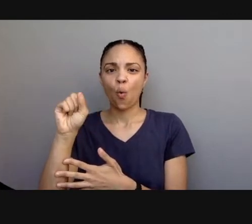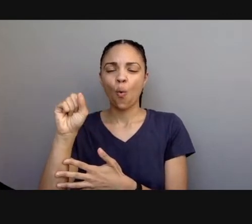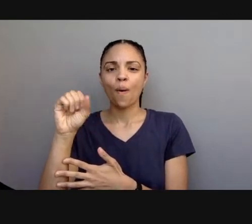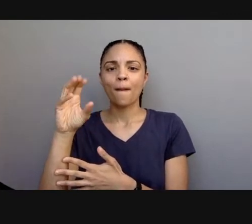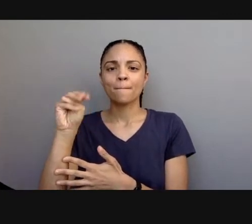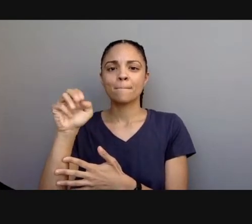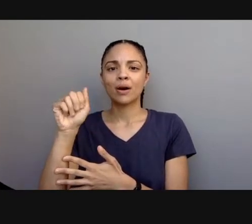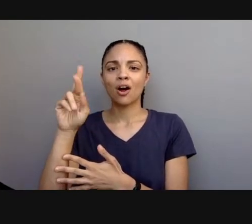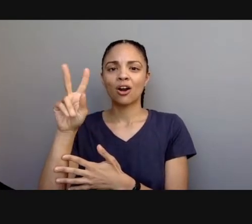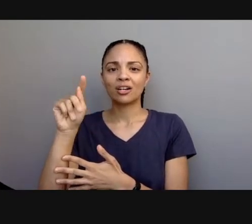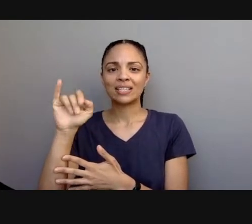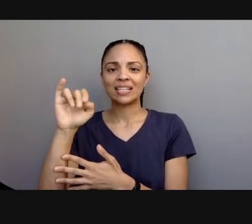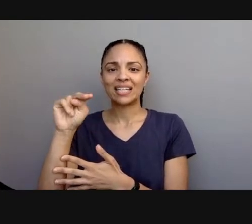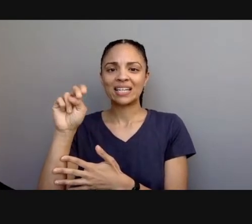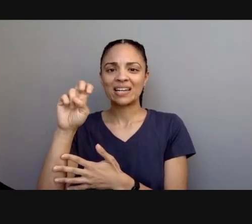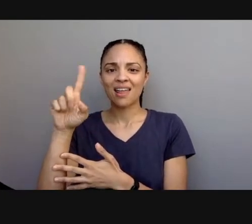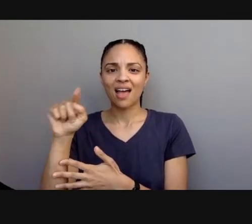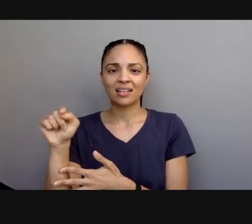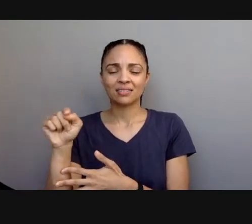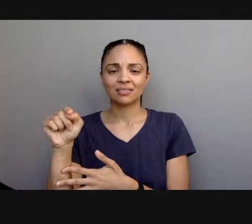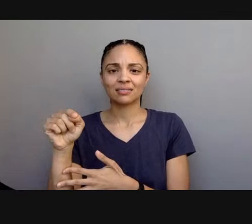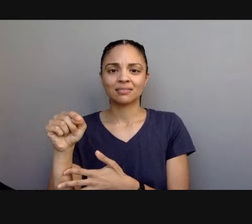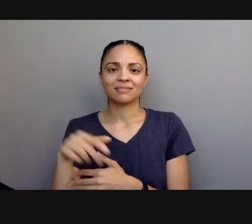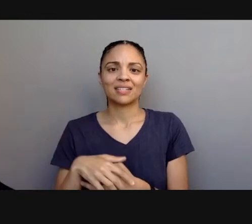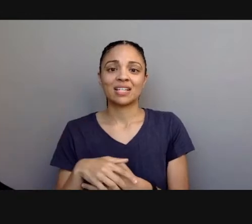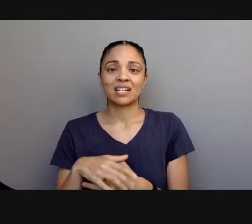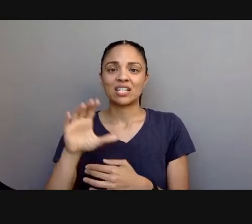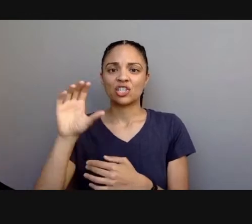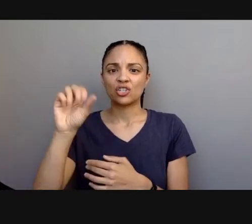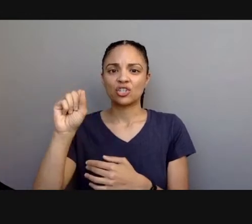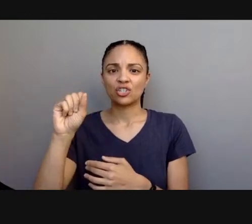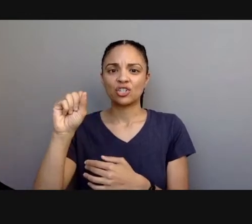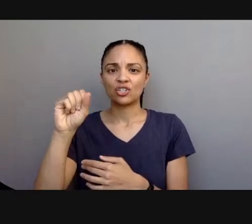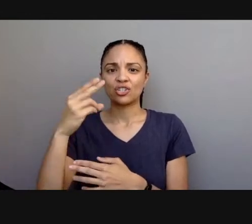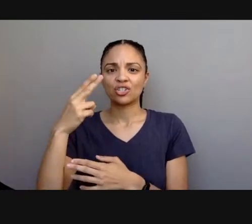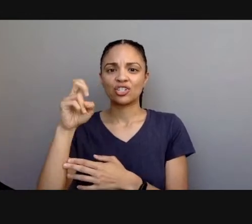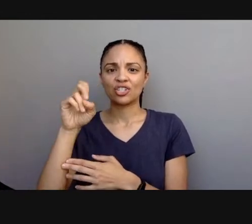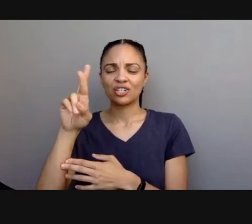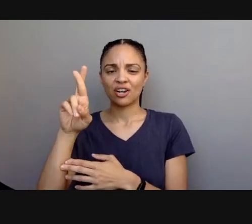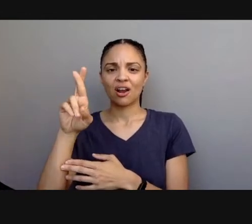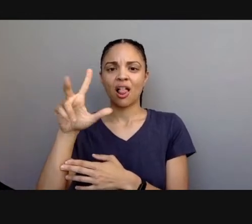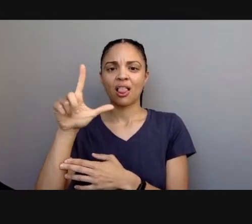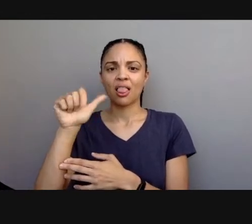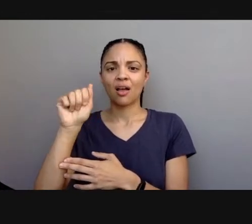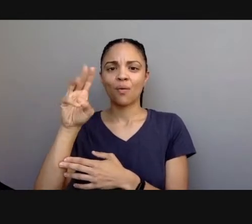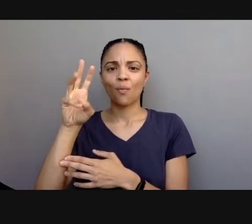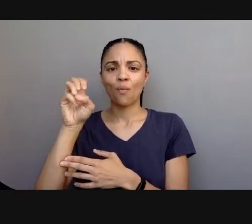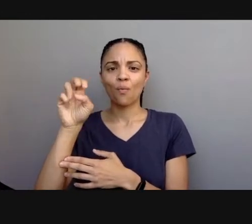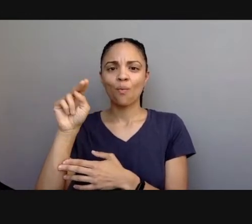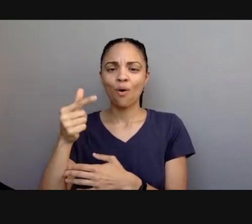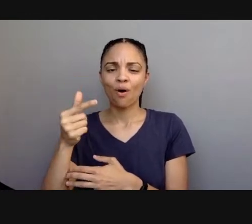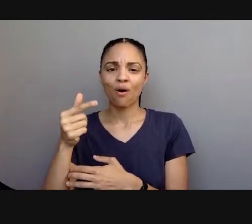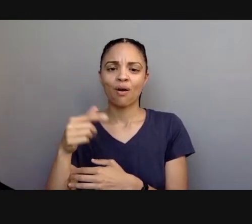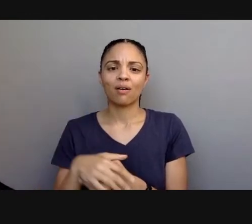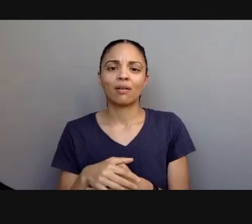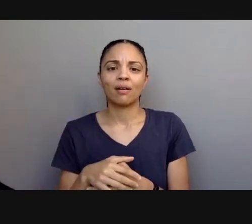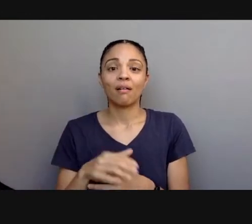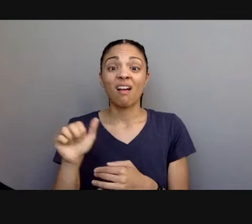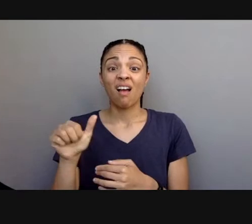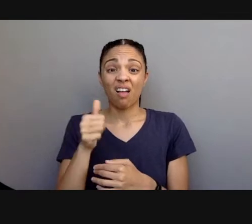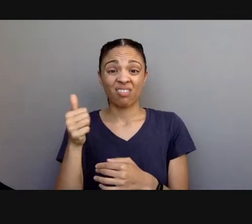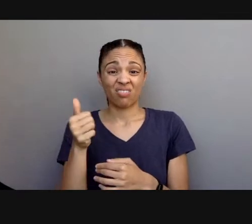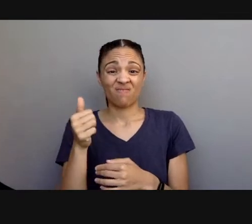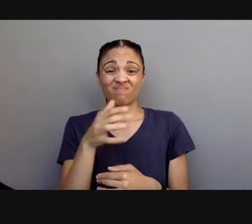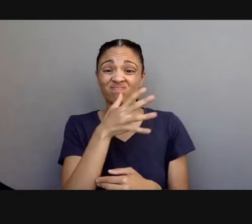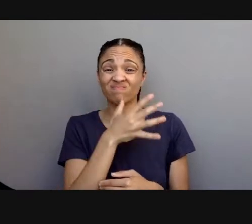There's literally so much, Miss Sharon Wong, just so many people that had such a huge impact. Mr. Milton